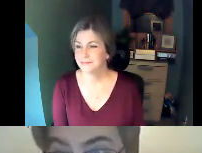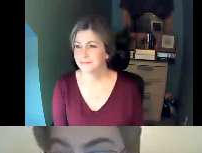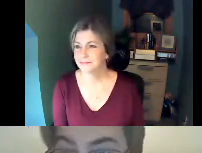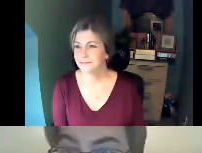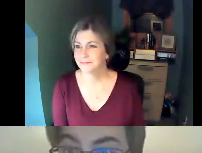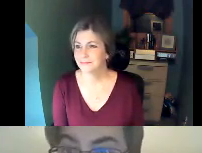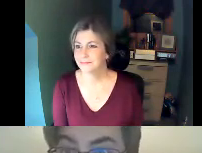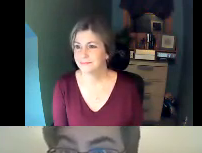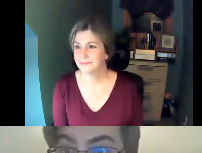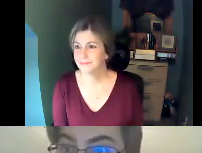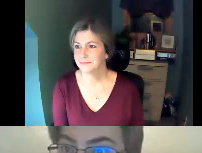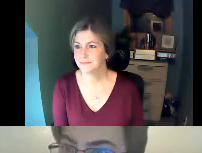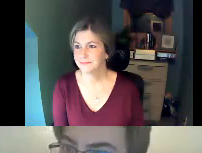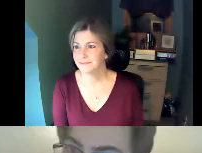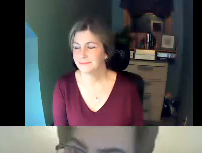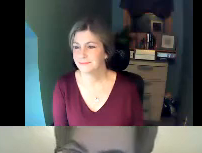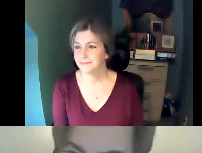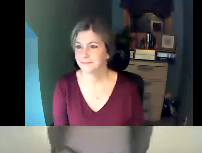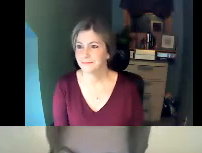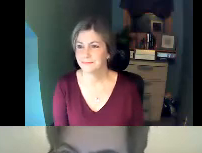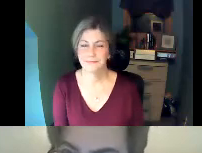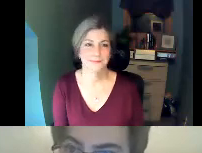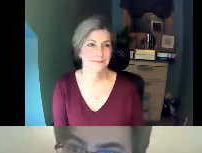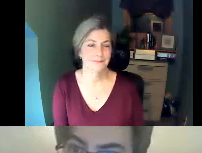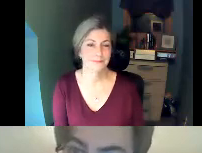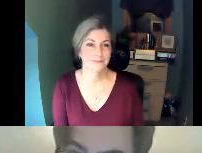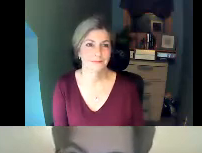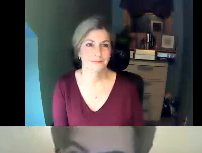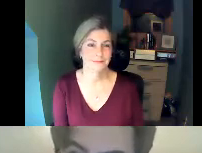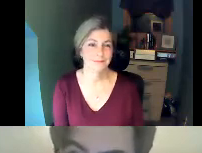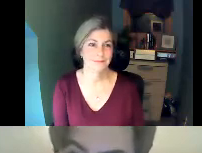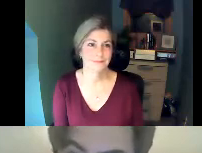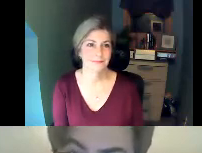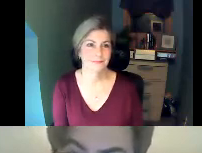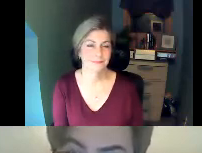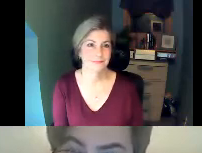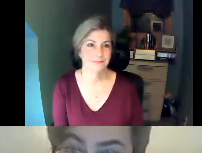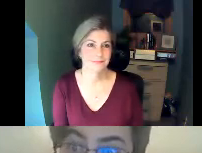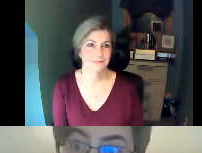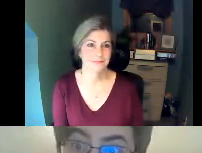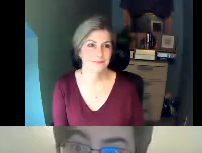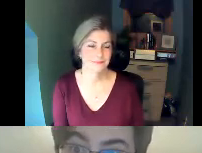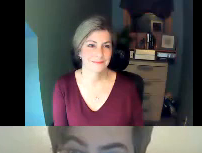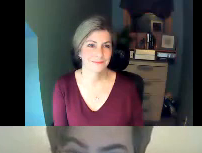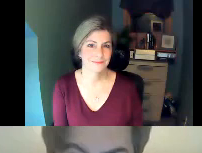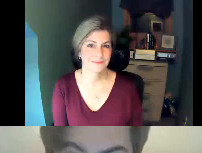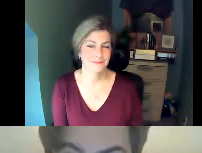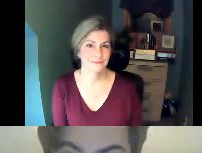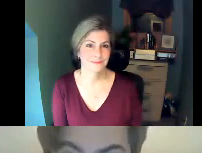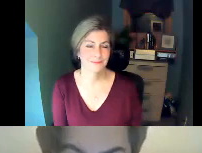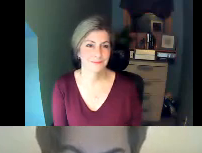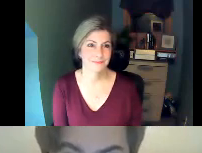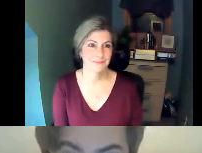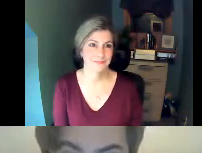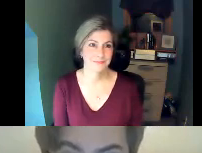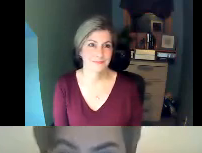attending. It's just so critical. And I really just want to make sure everyone's aware it's going